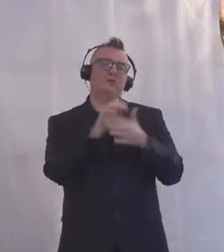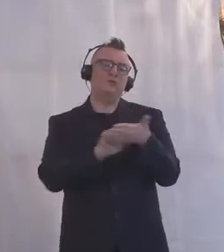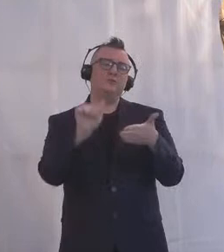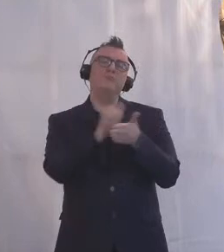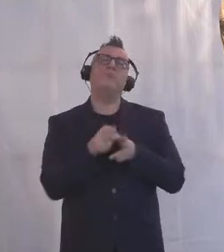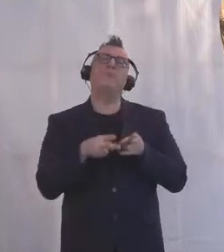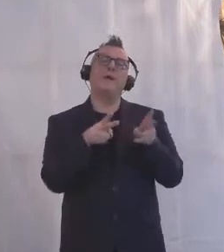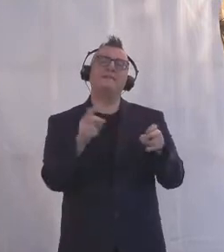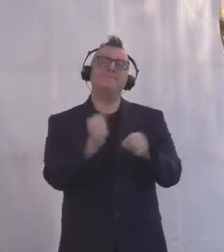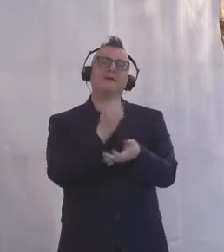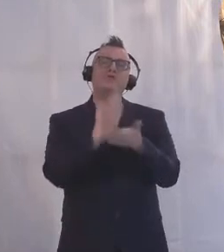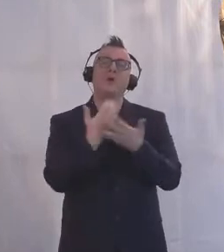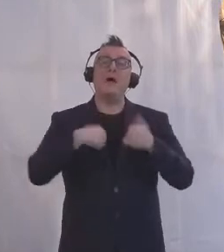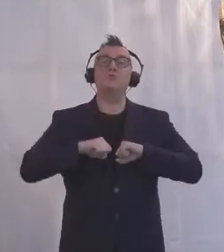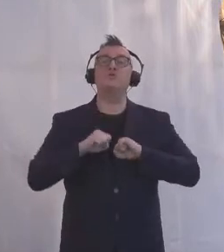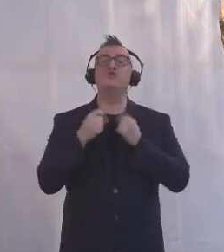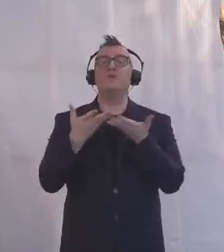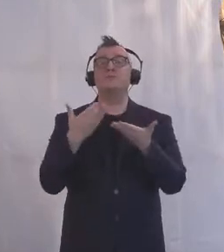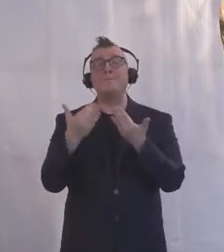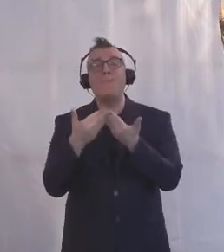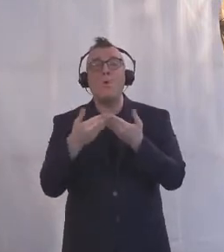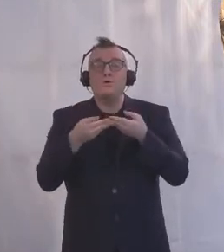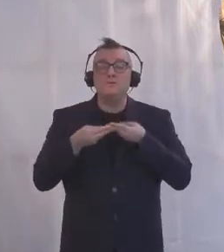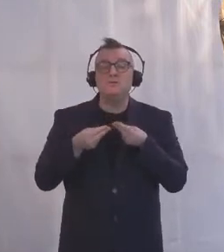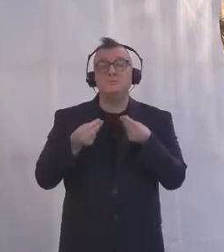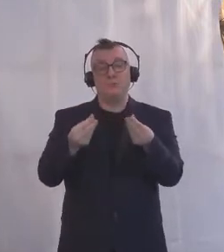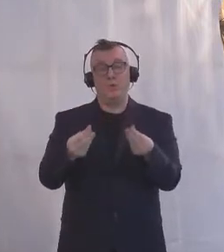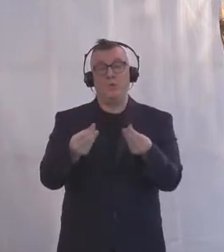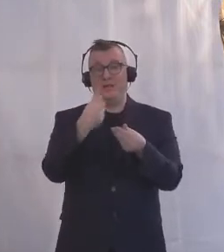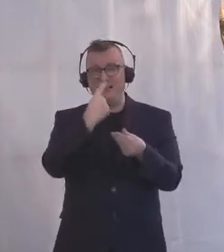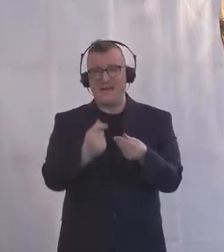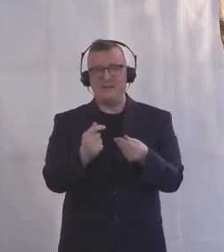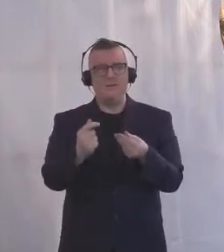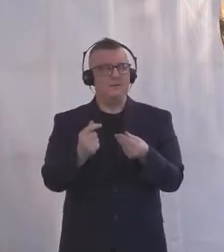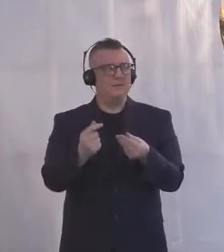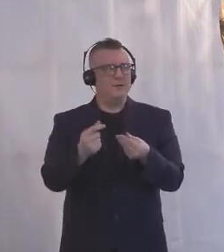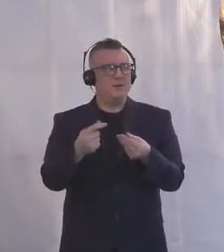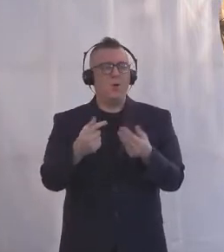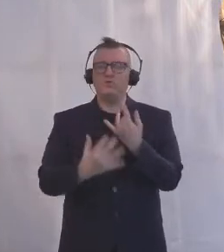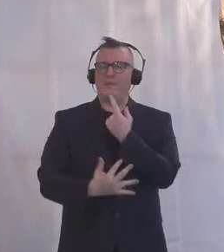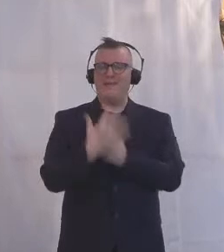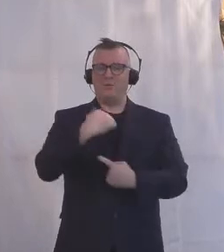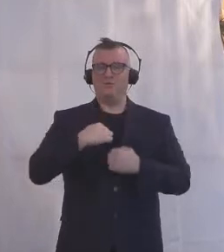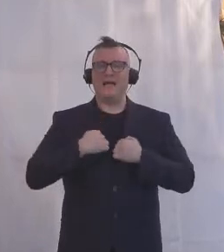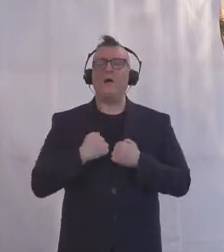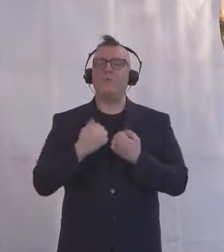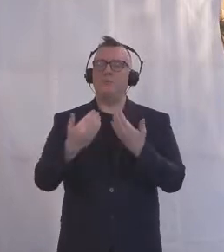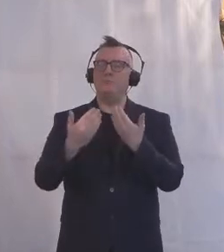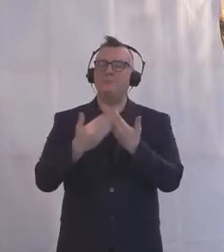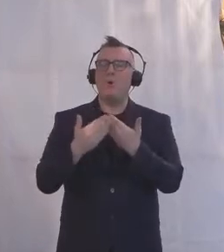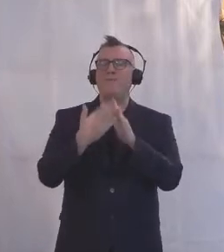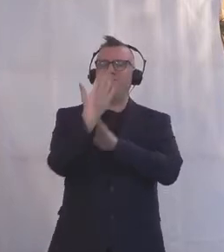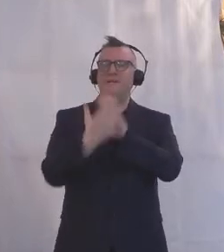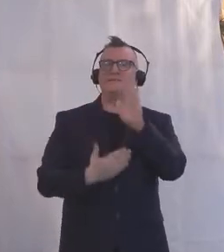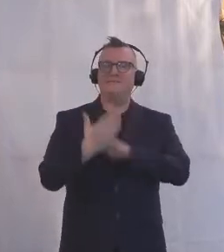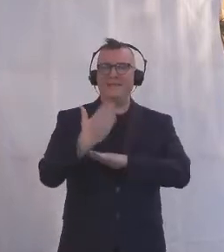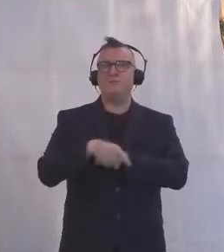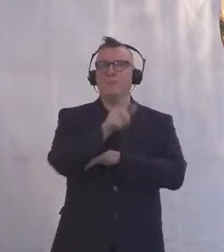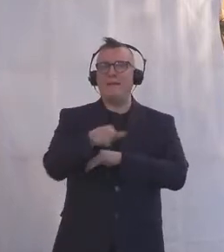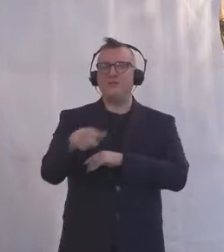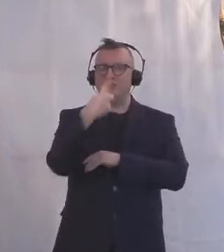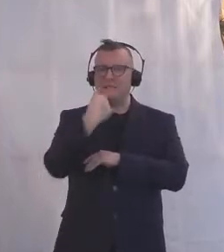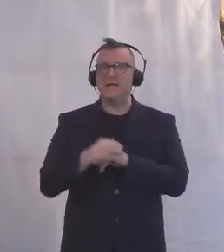so that we can make services more efficient, so we free ourselves up and make ourselves more available to see our patients face to face, which is what people really